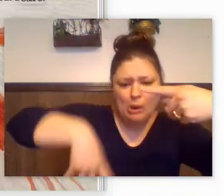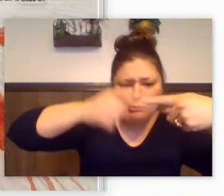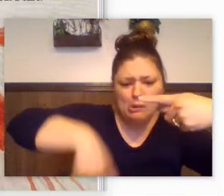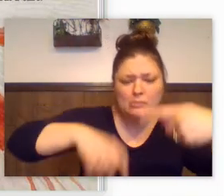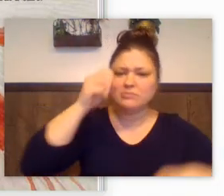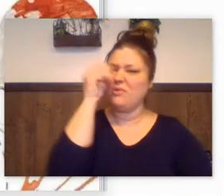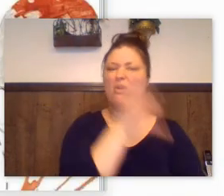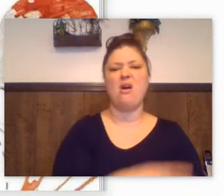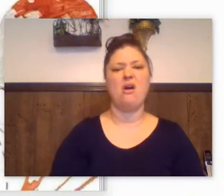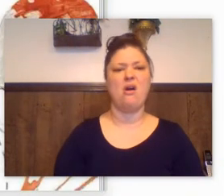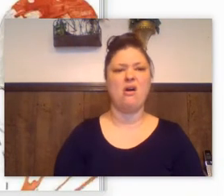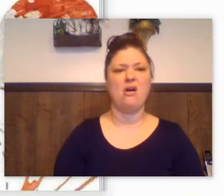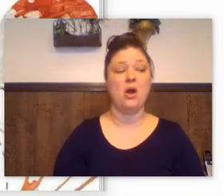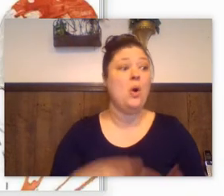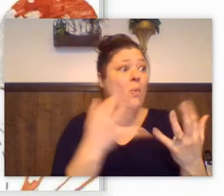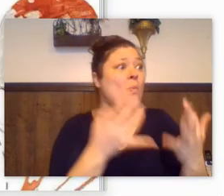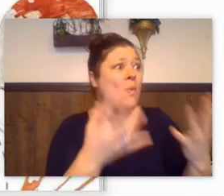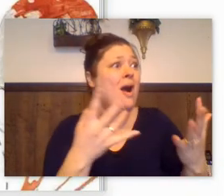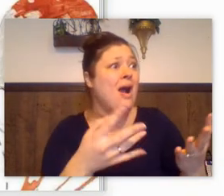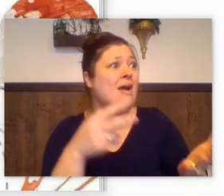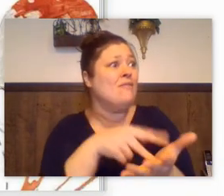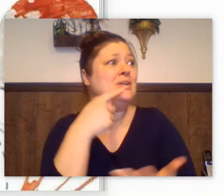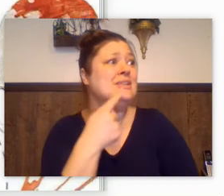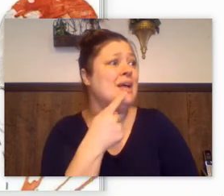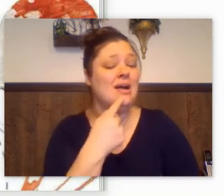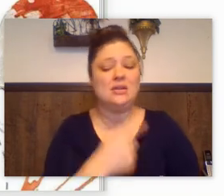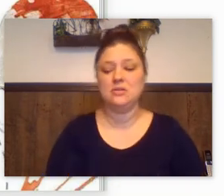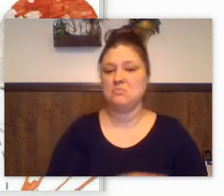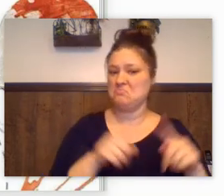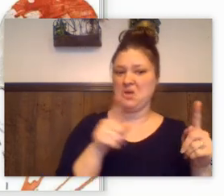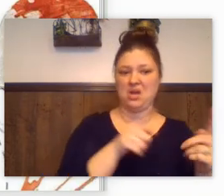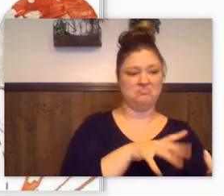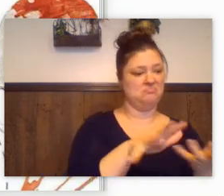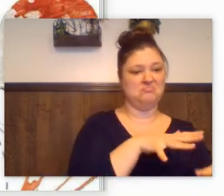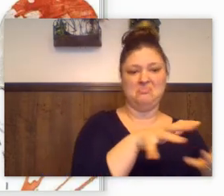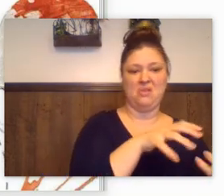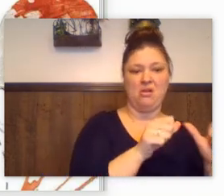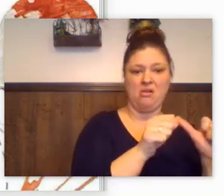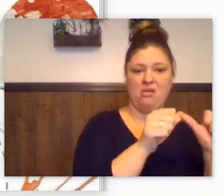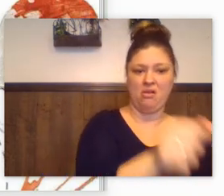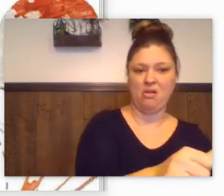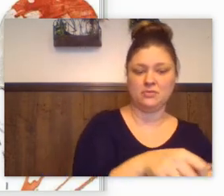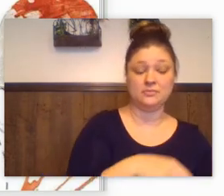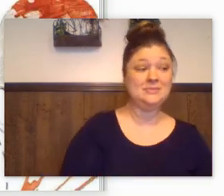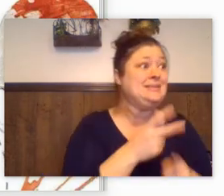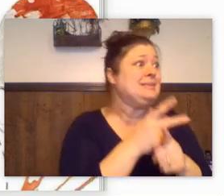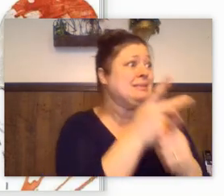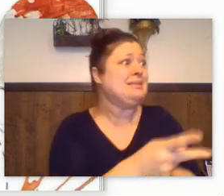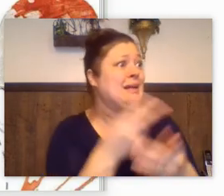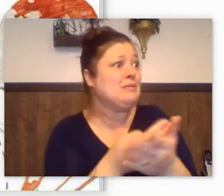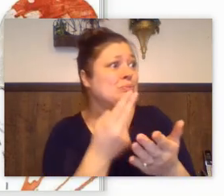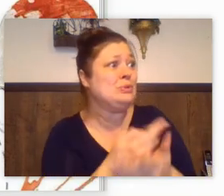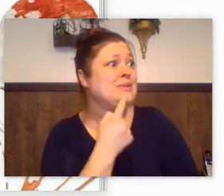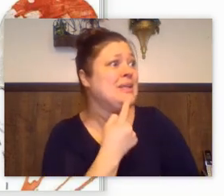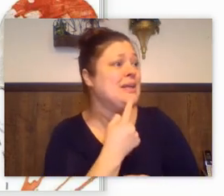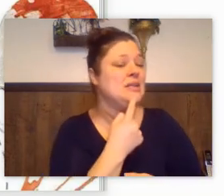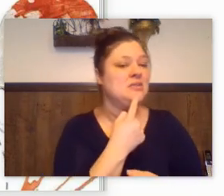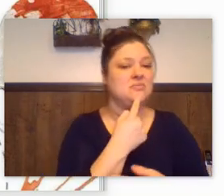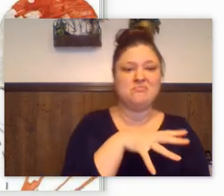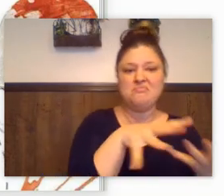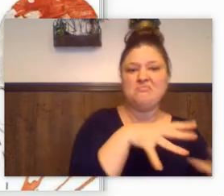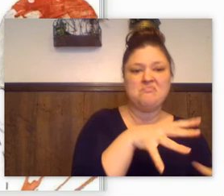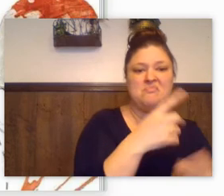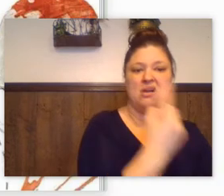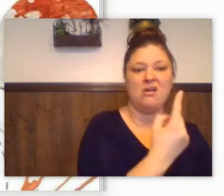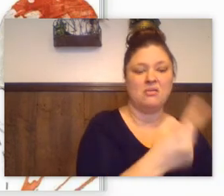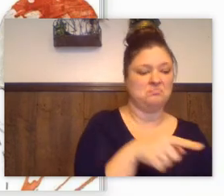a care. "Wait," said the forks, but the messy thing did not wait. "Careful," said the spoons, but the messy thing was